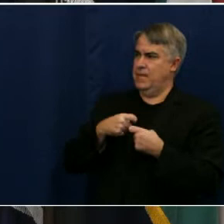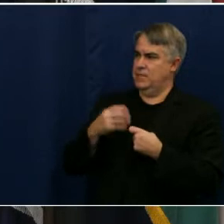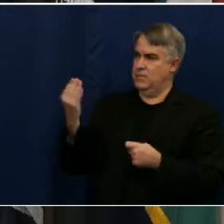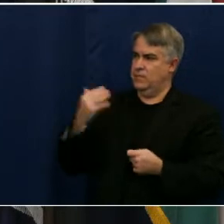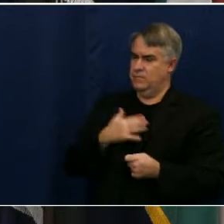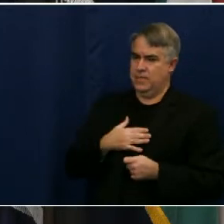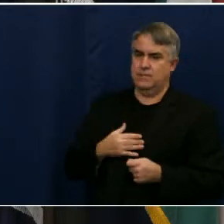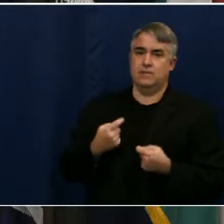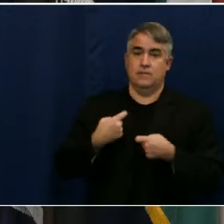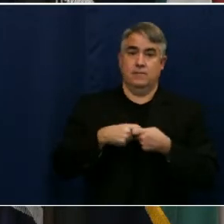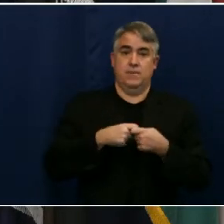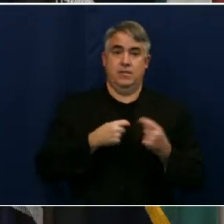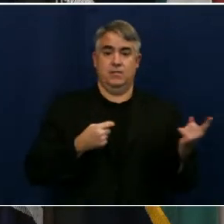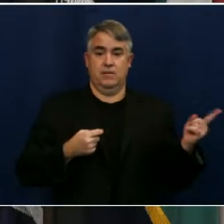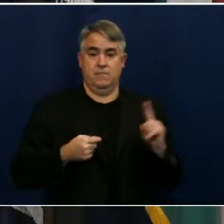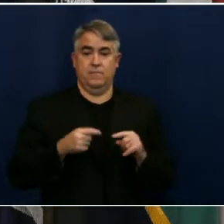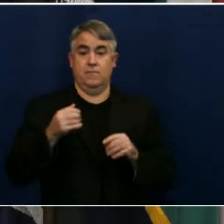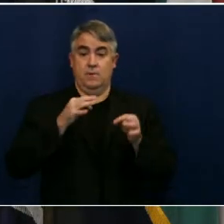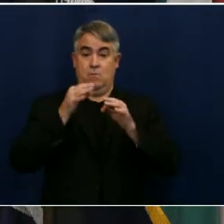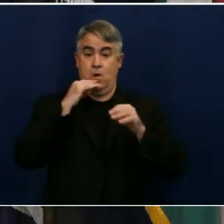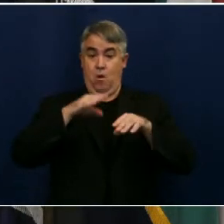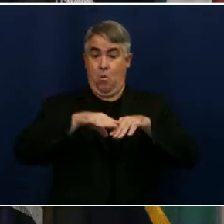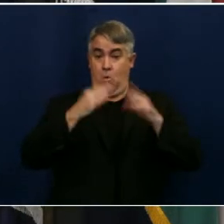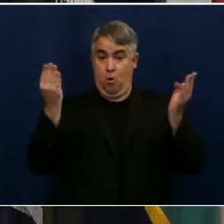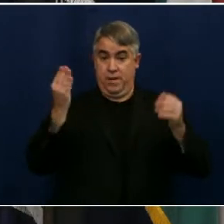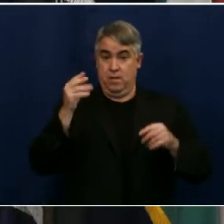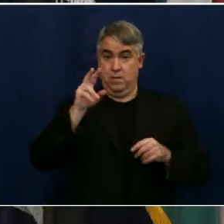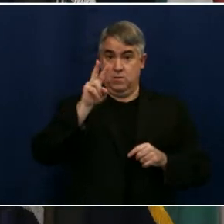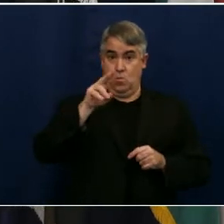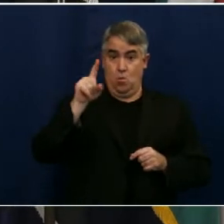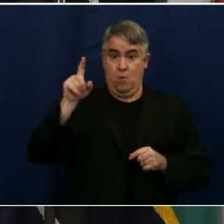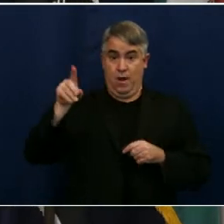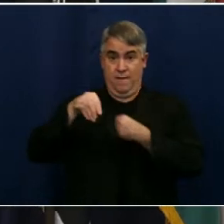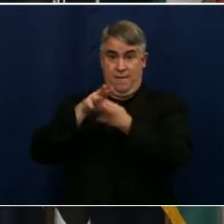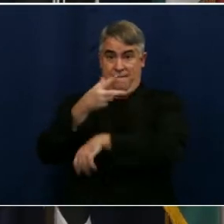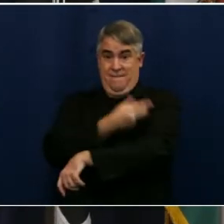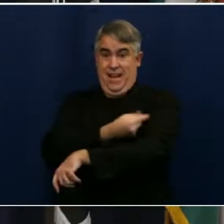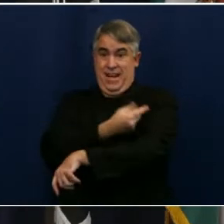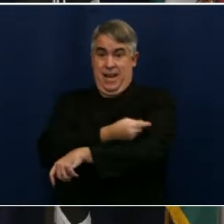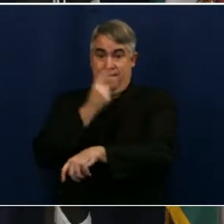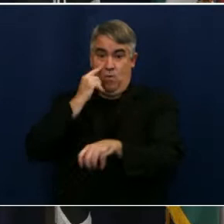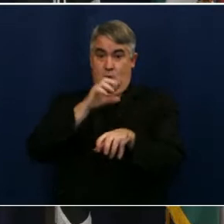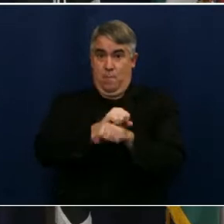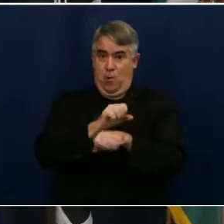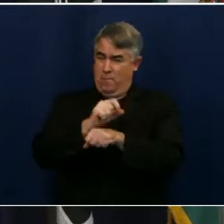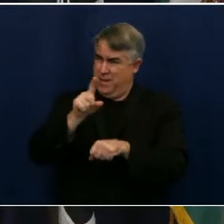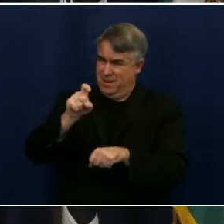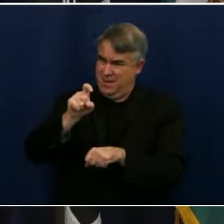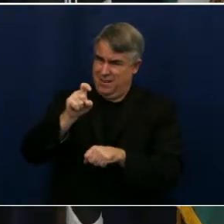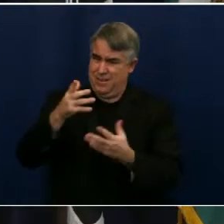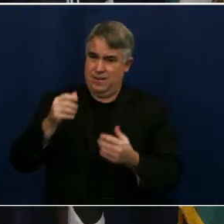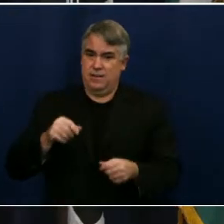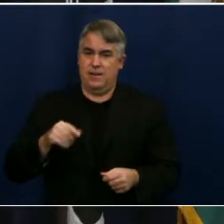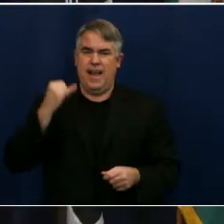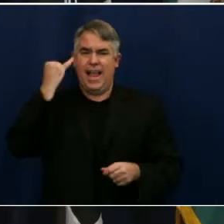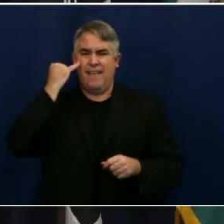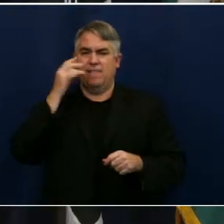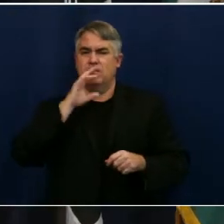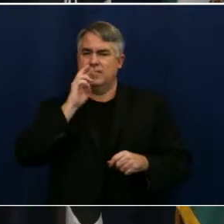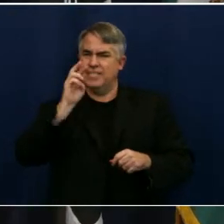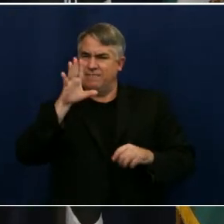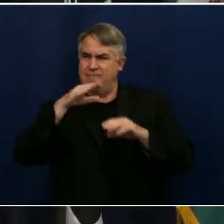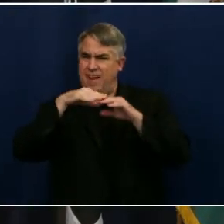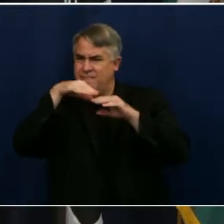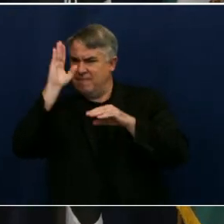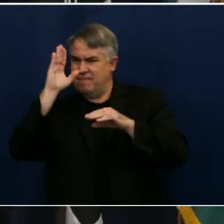county open up the 211 vaccine appointment system based option to people over 65 as